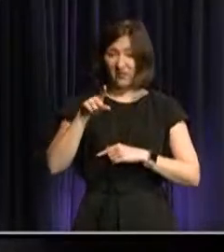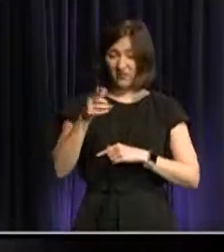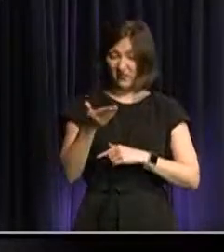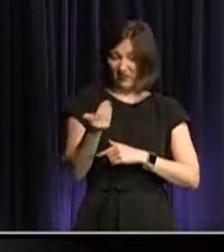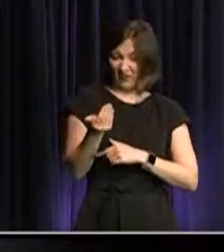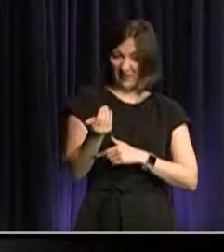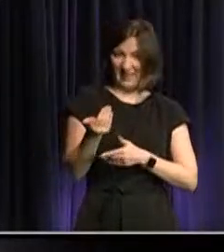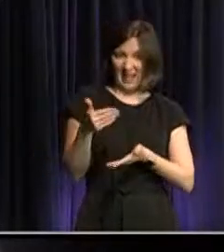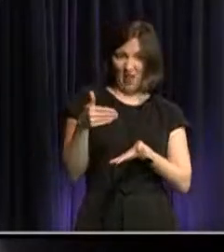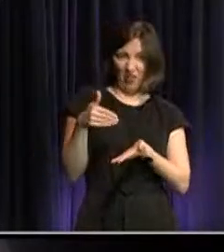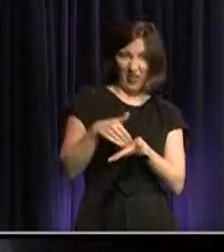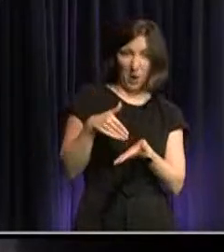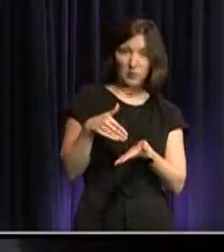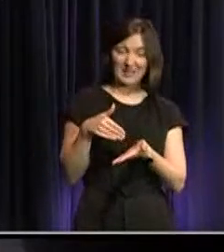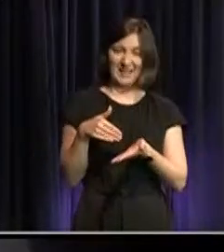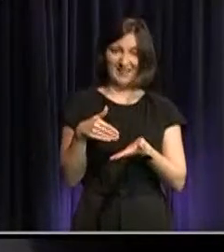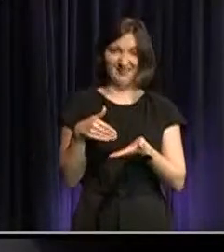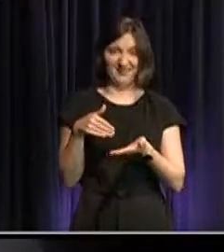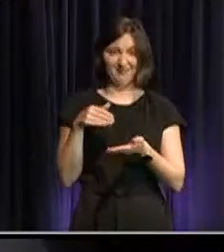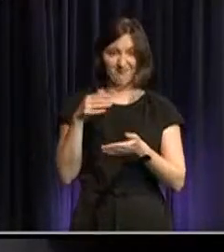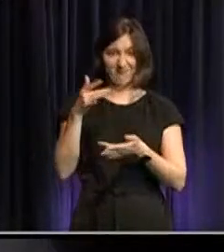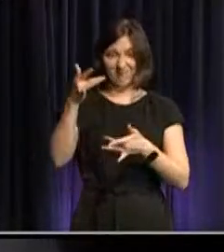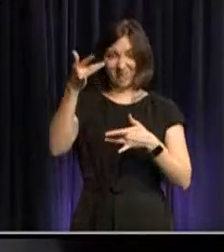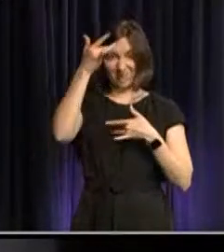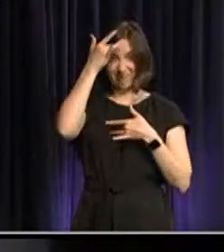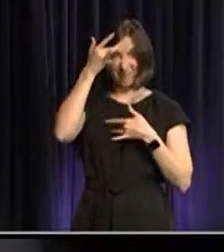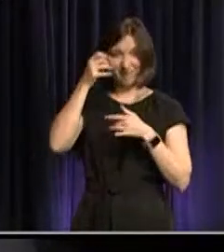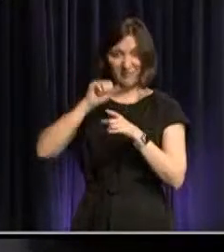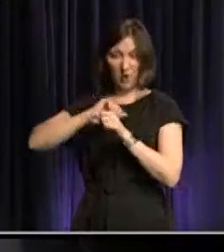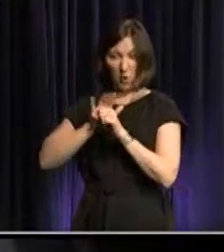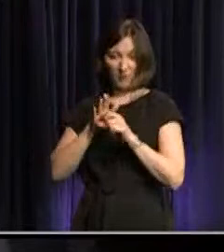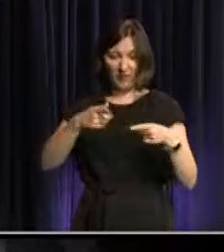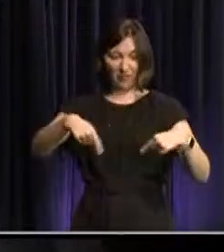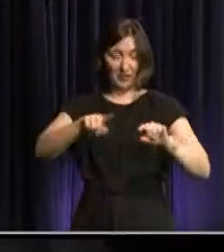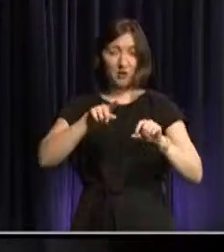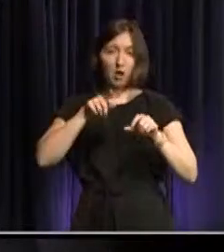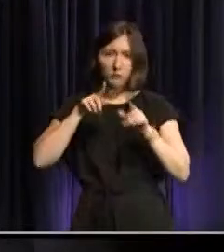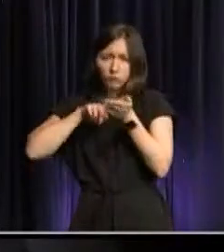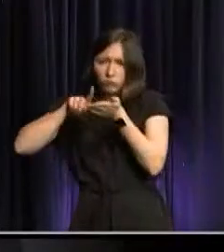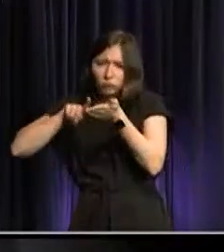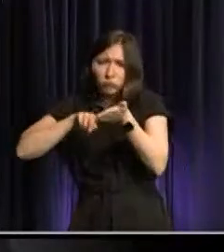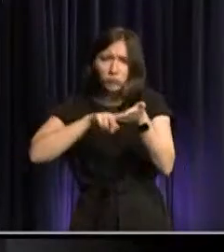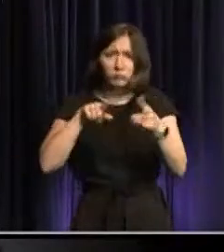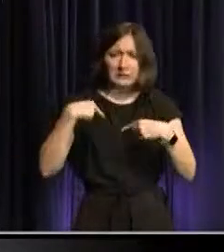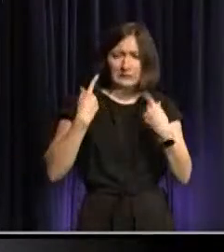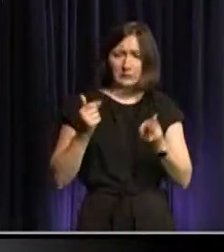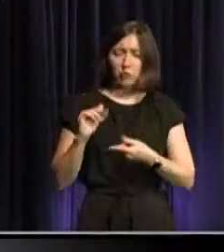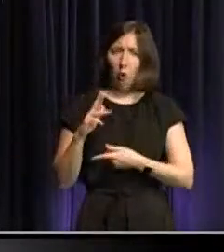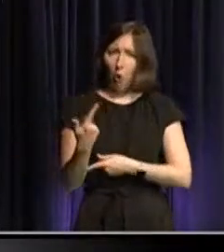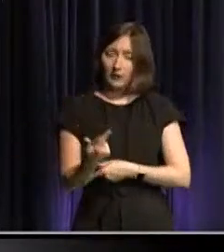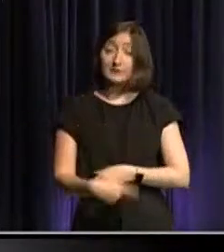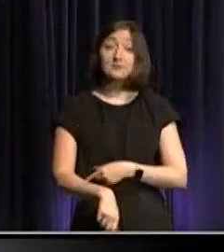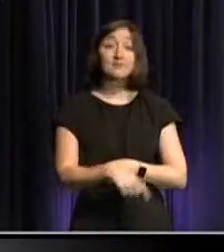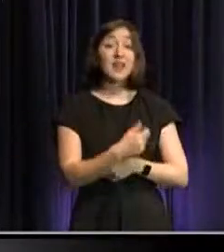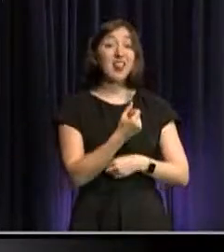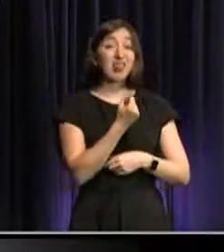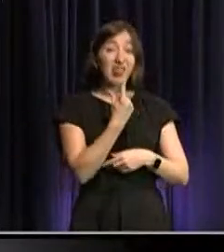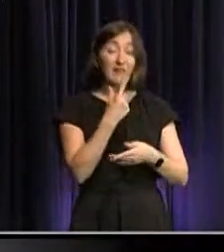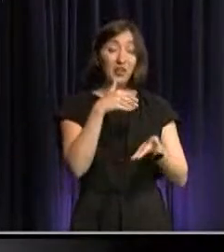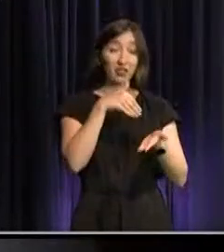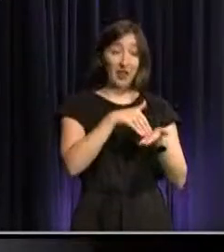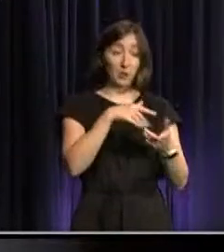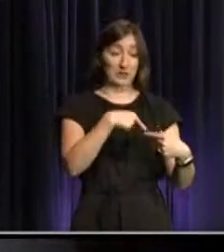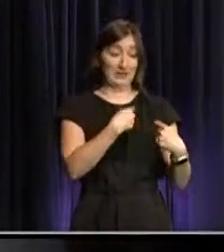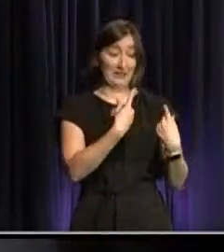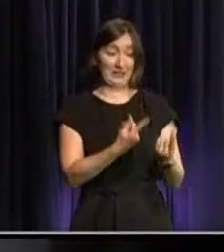UT Health School of Public Health team since August, and 11,000 contacts have been traced since November. Incredible work